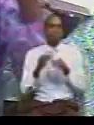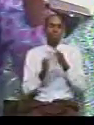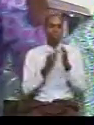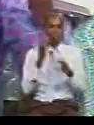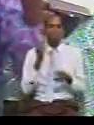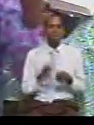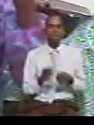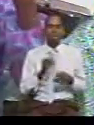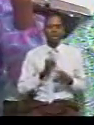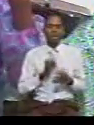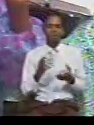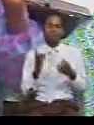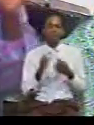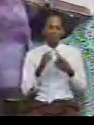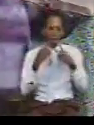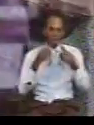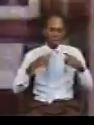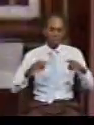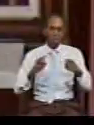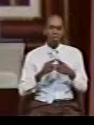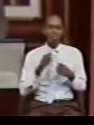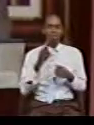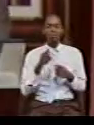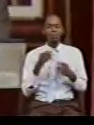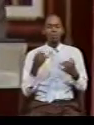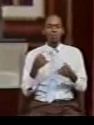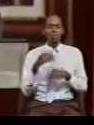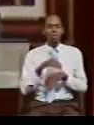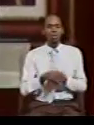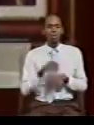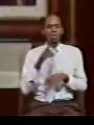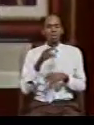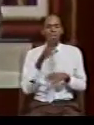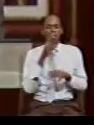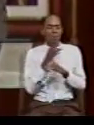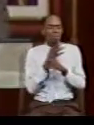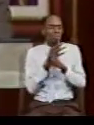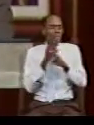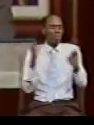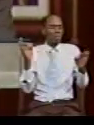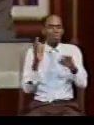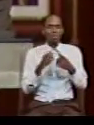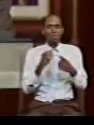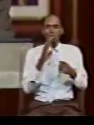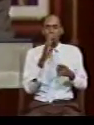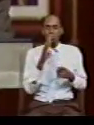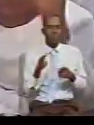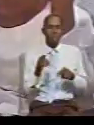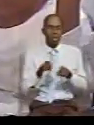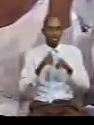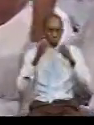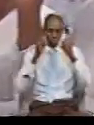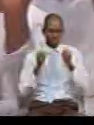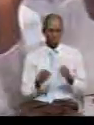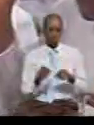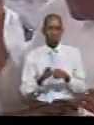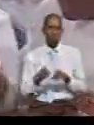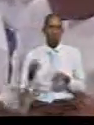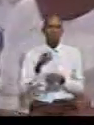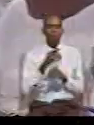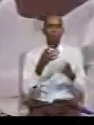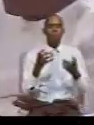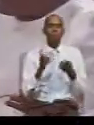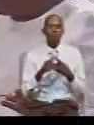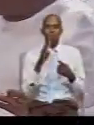I want to announce to you tonight, you are free to be as strong as you want to be. You